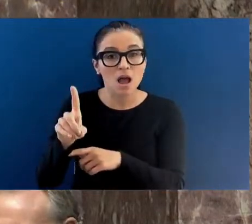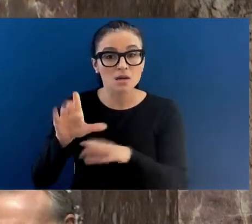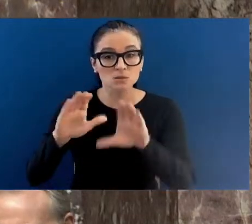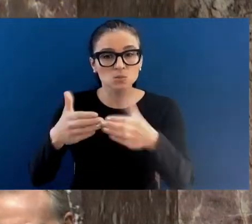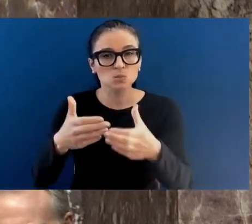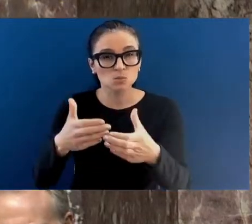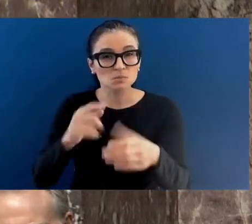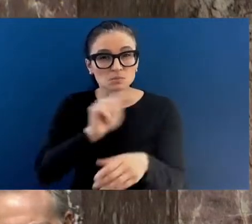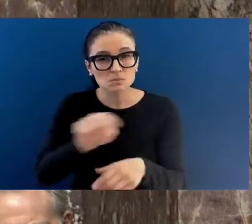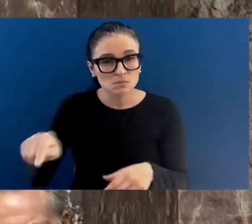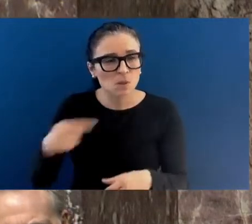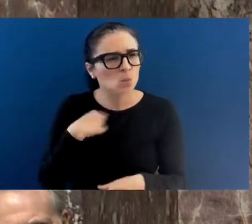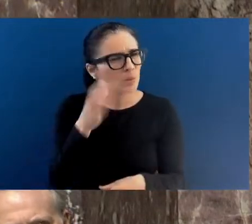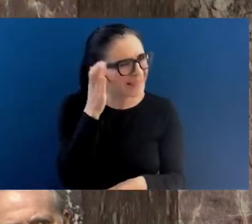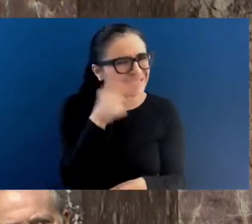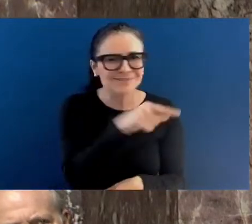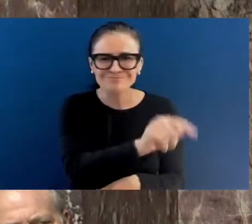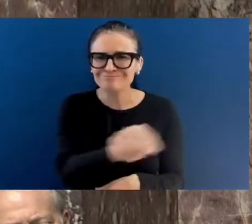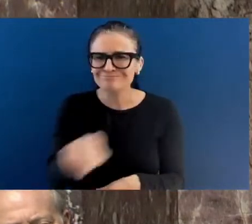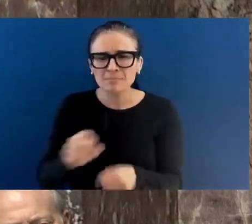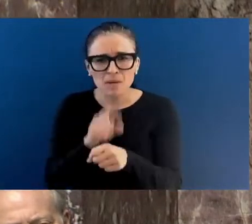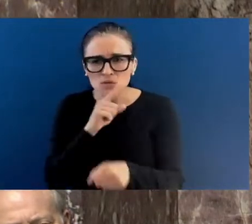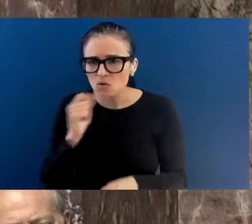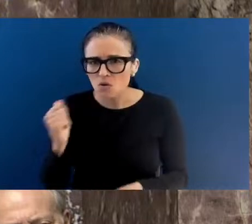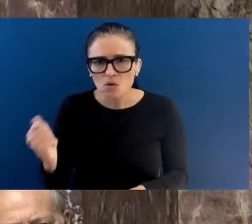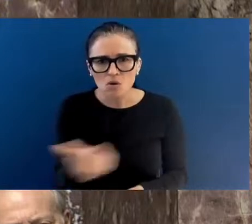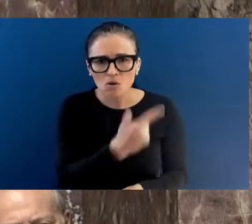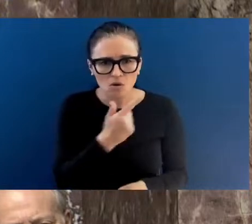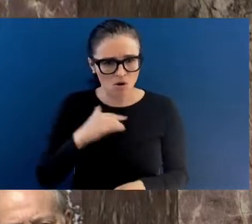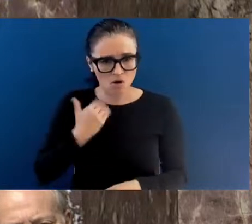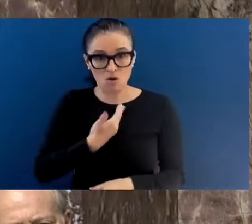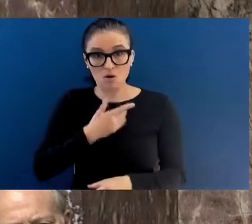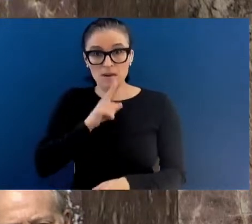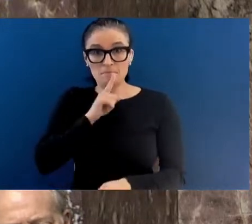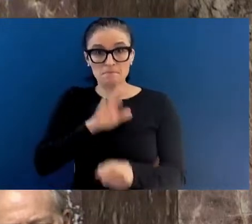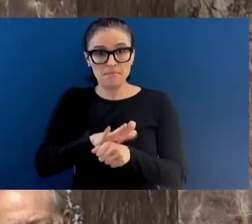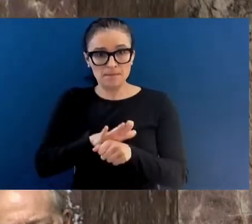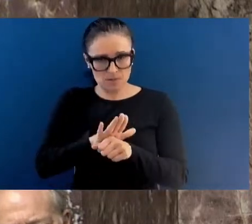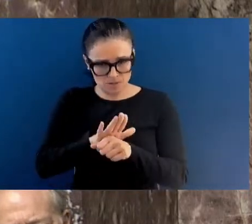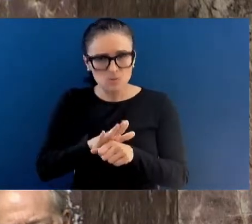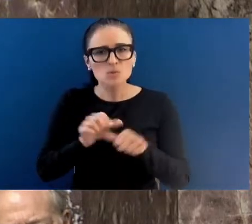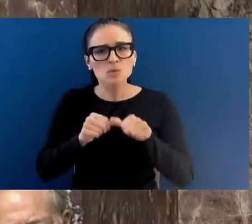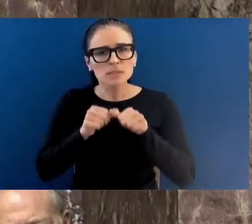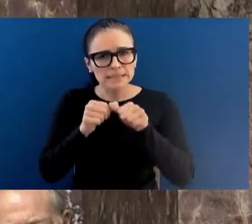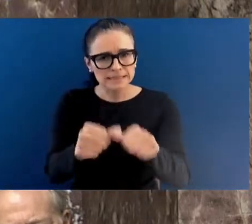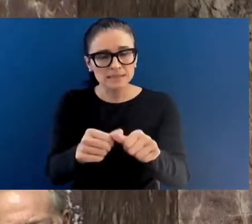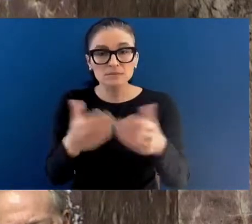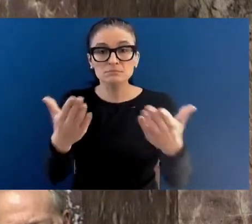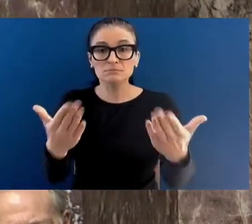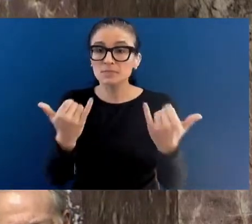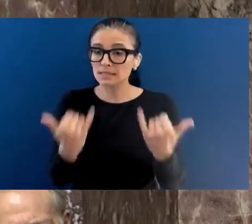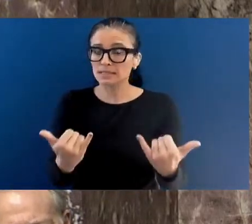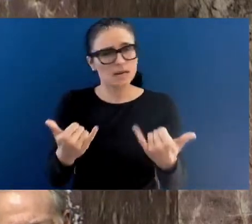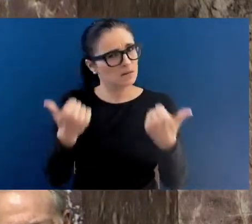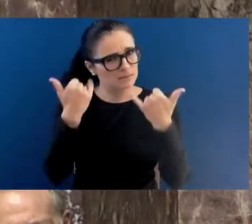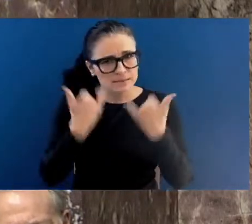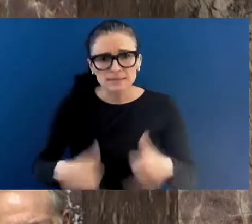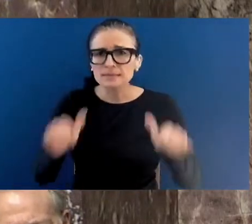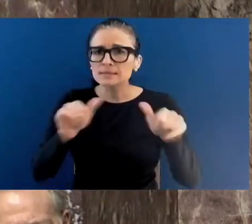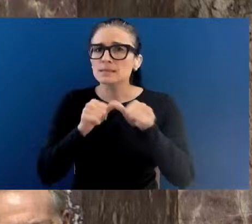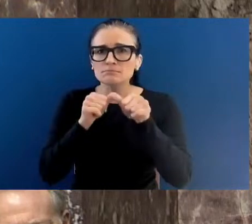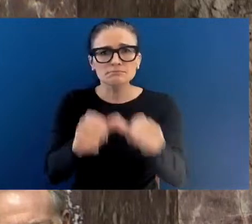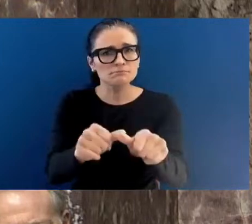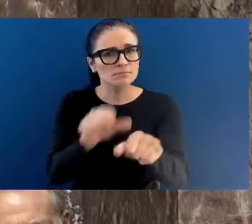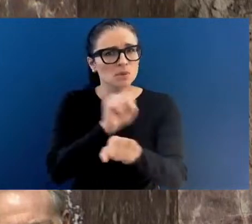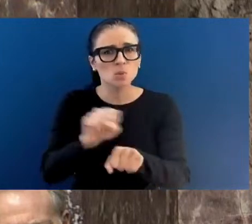So we've been committed to this, Honourable Speaker, since we formed government. We're committed to this now. We're going to continue to work with communities to address any issues that come forward